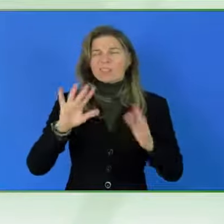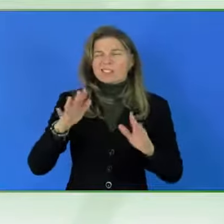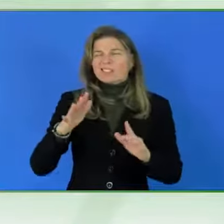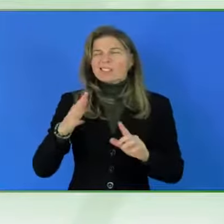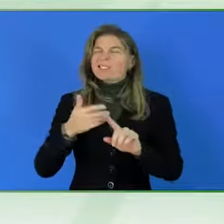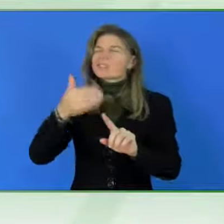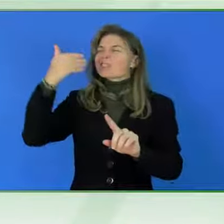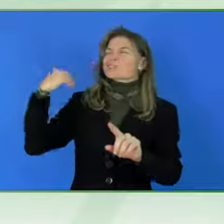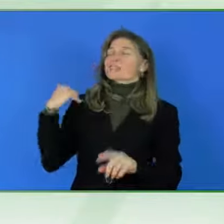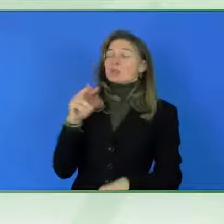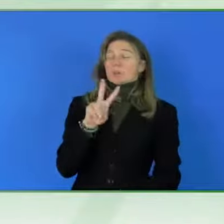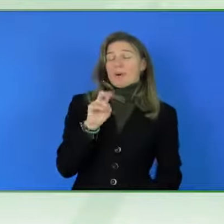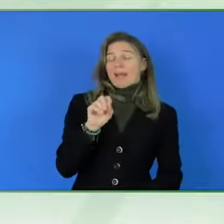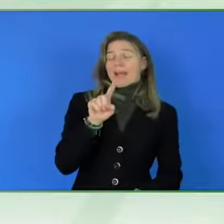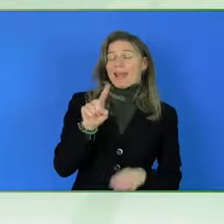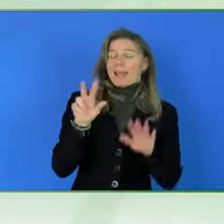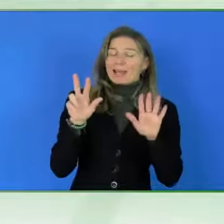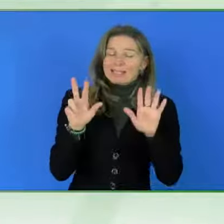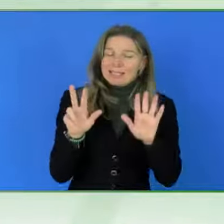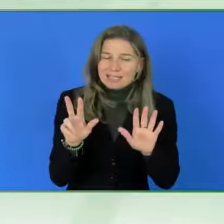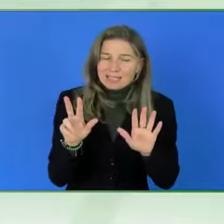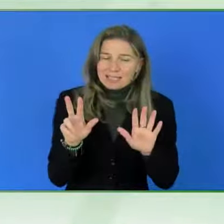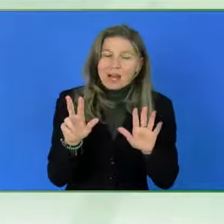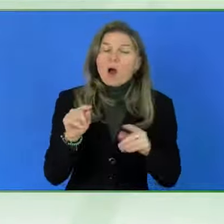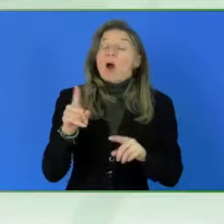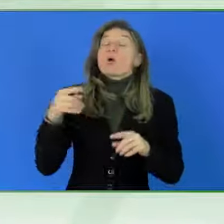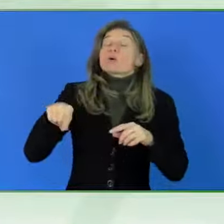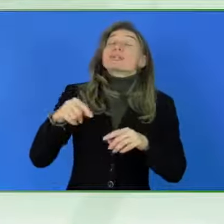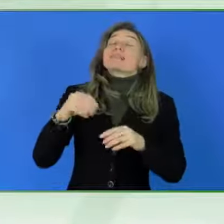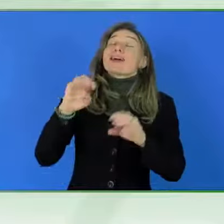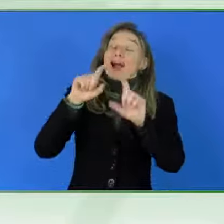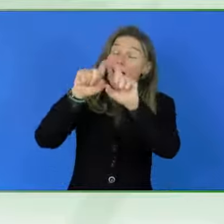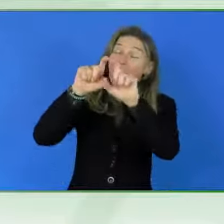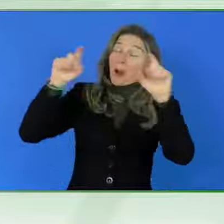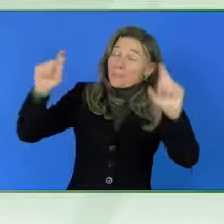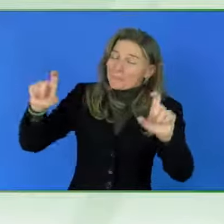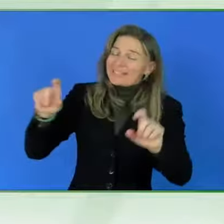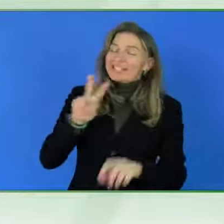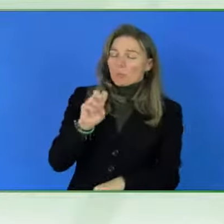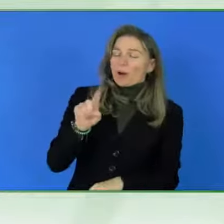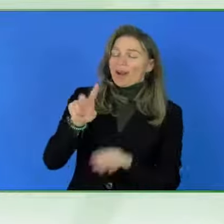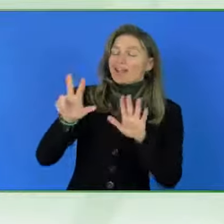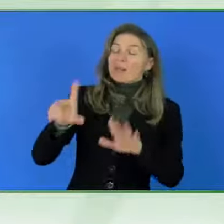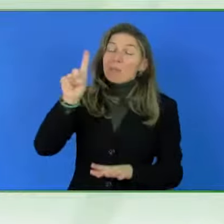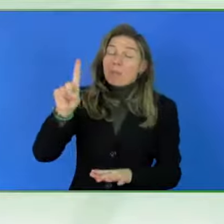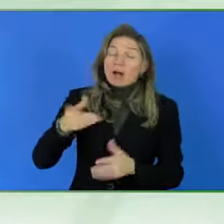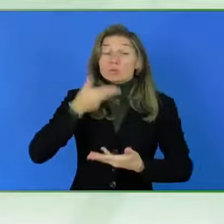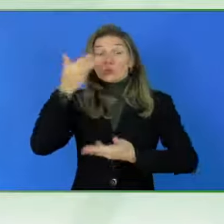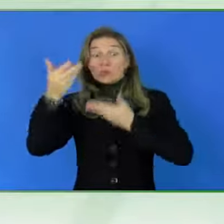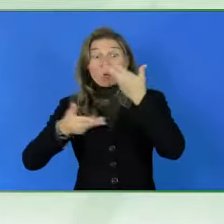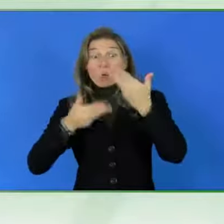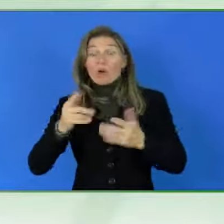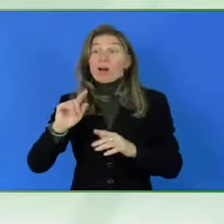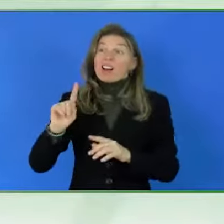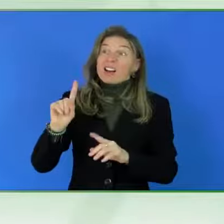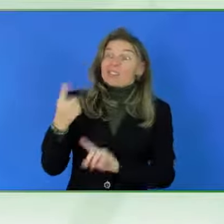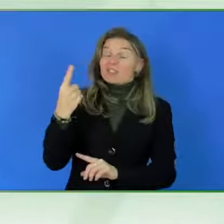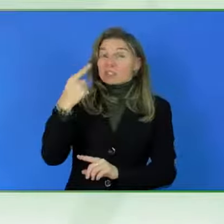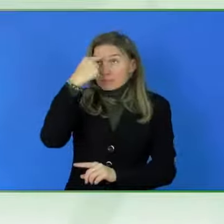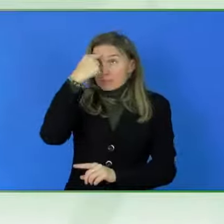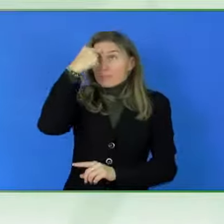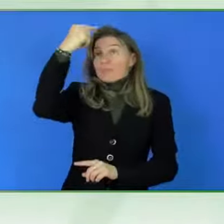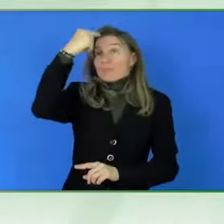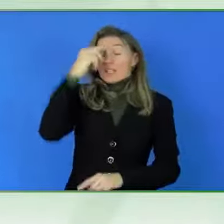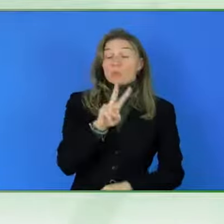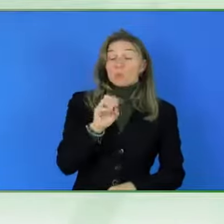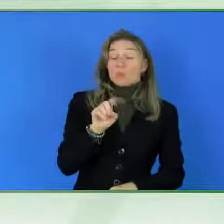but really the story goes back to 4 years earlier in 2014 when at the UK charity, the Royal Society